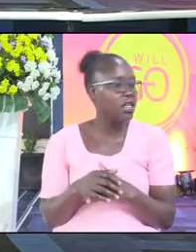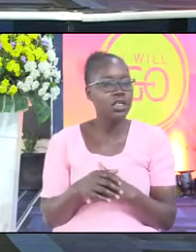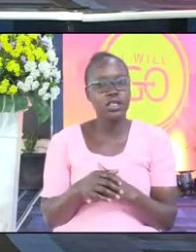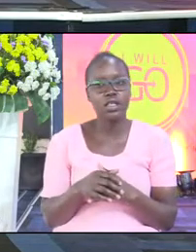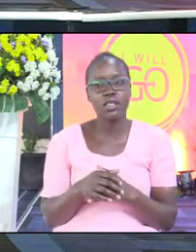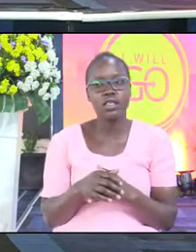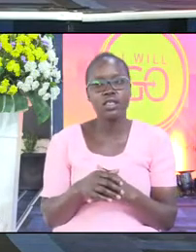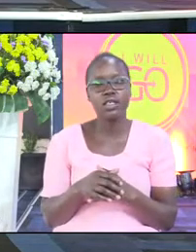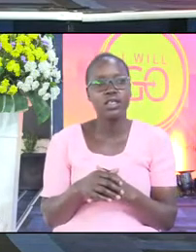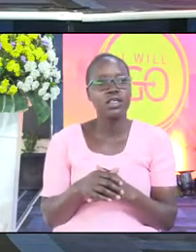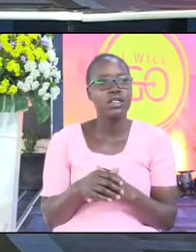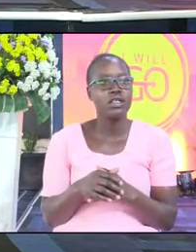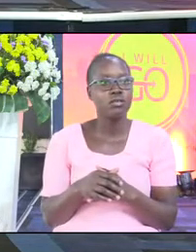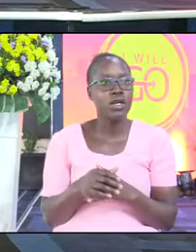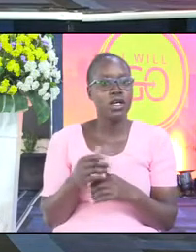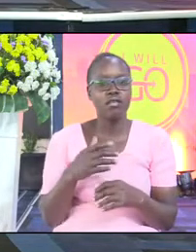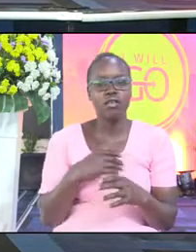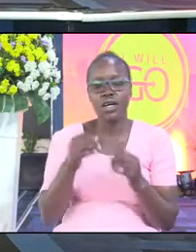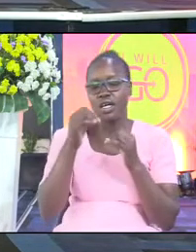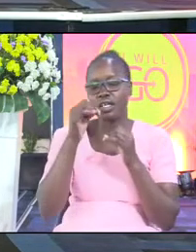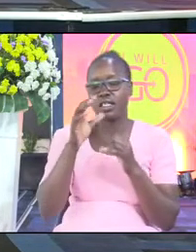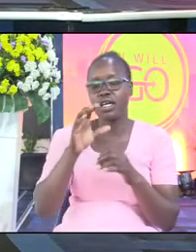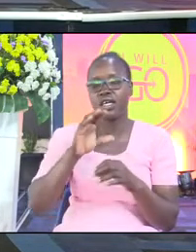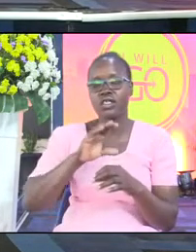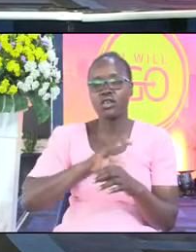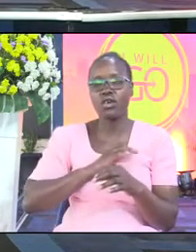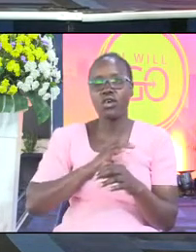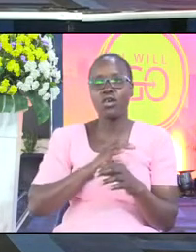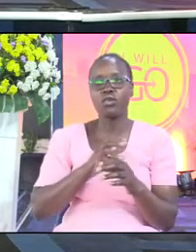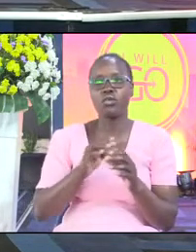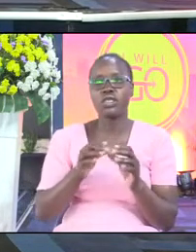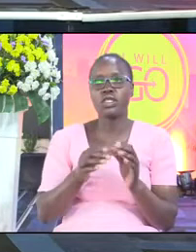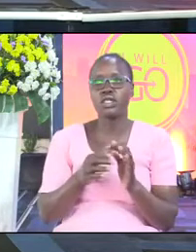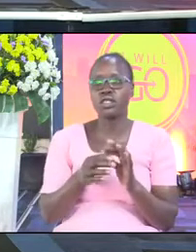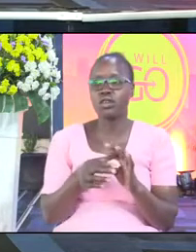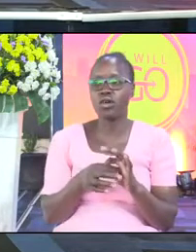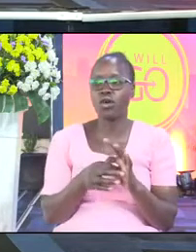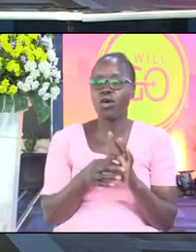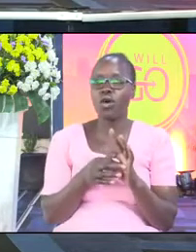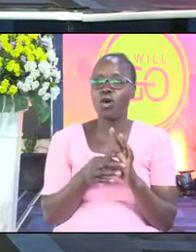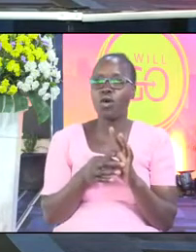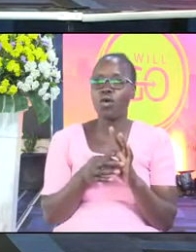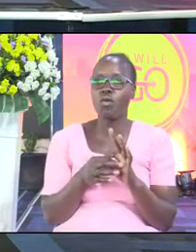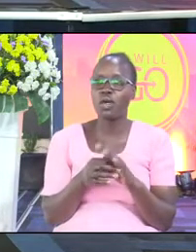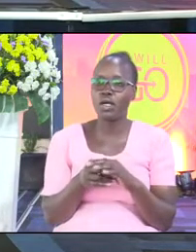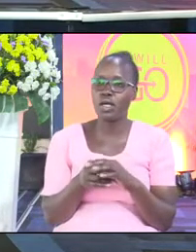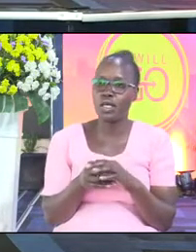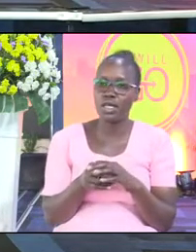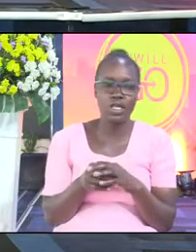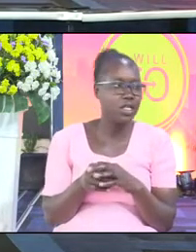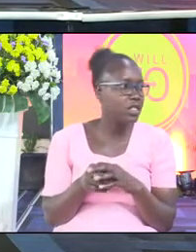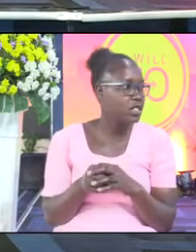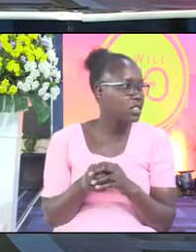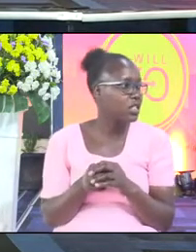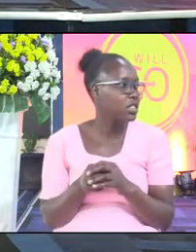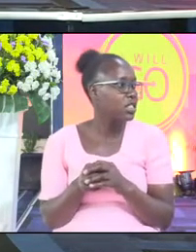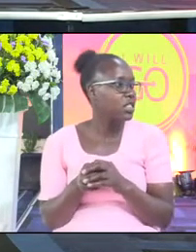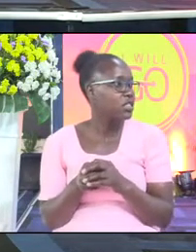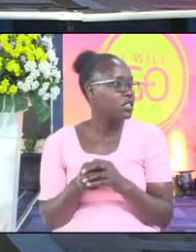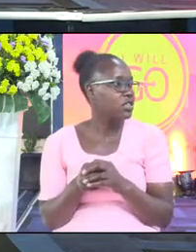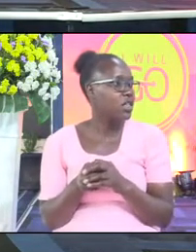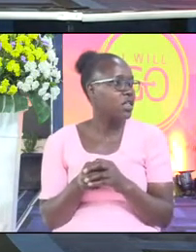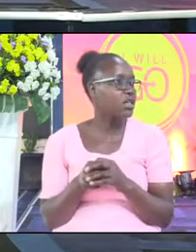Trusting me, my Father's wise bestowal. Sing with me,